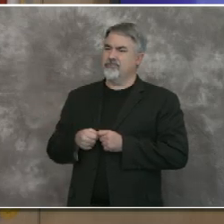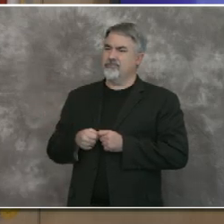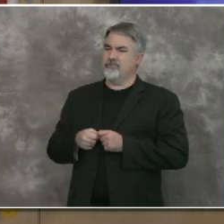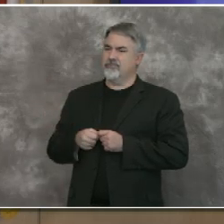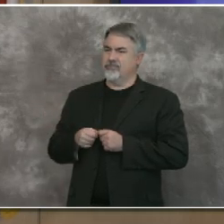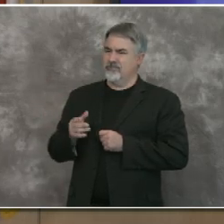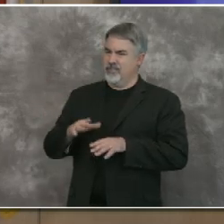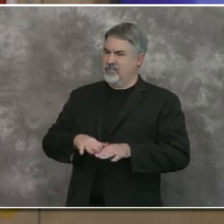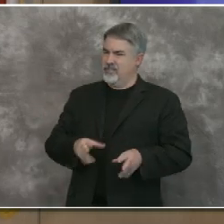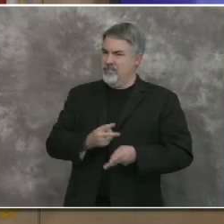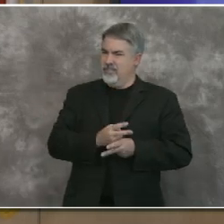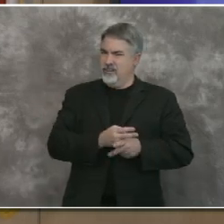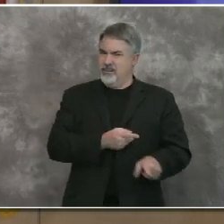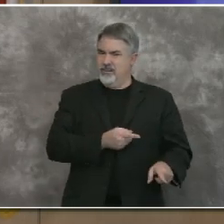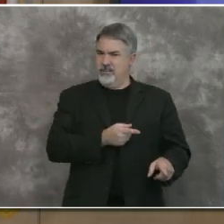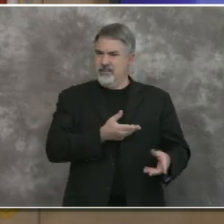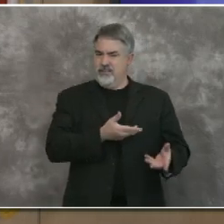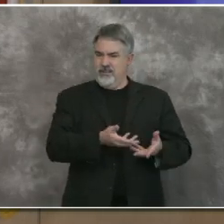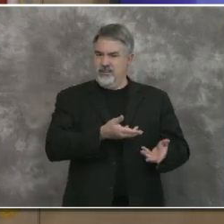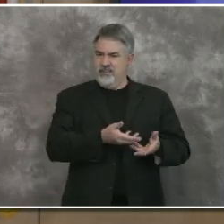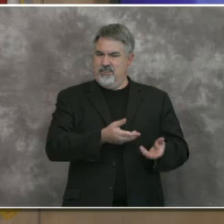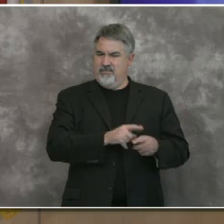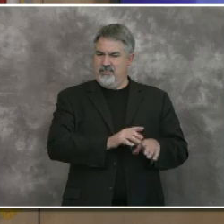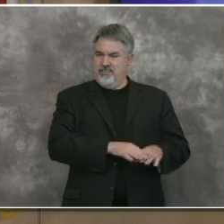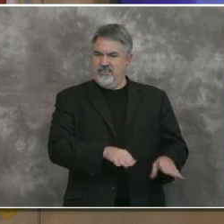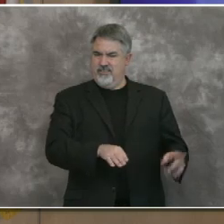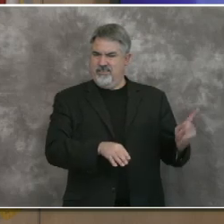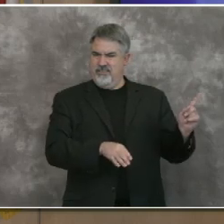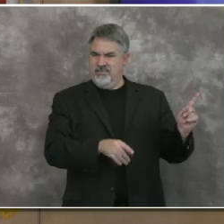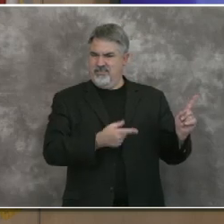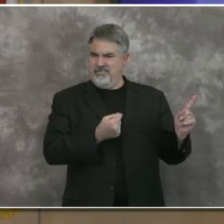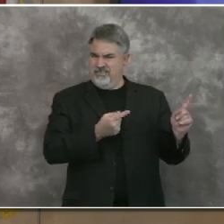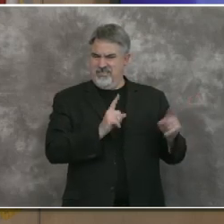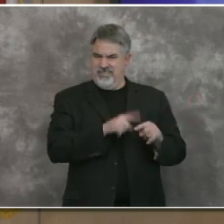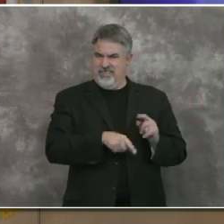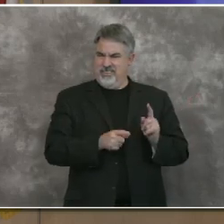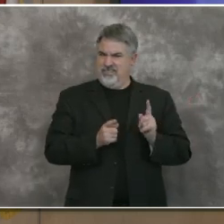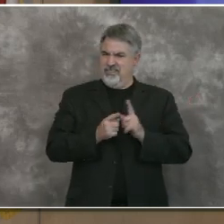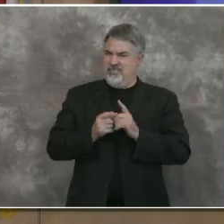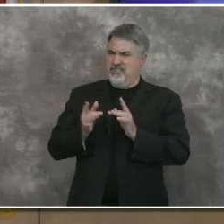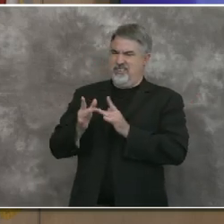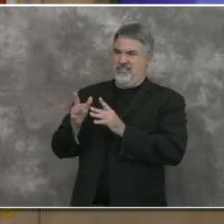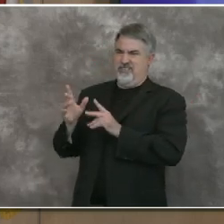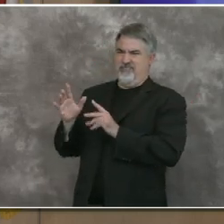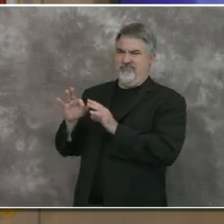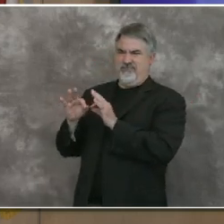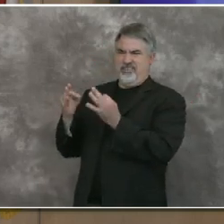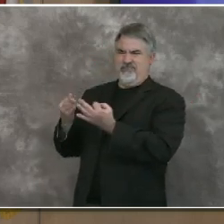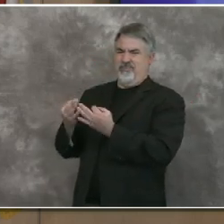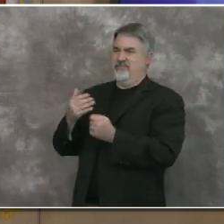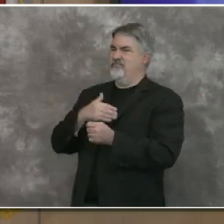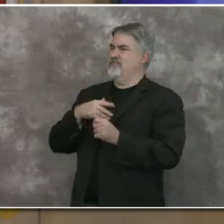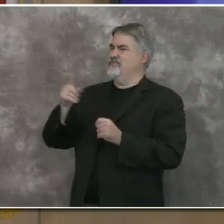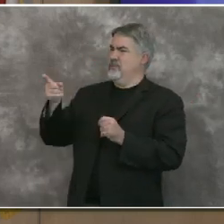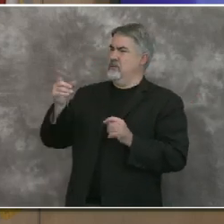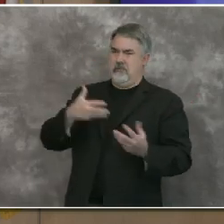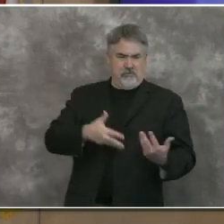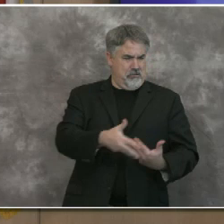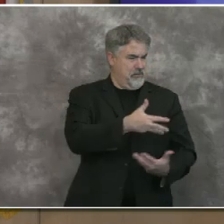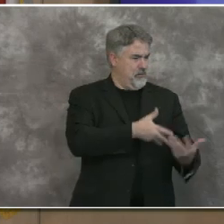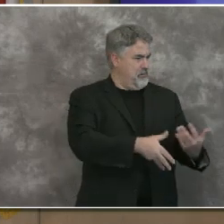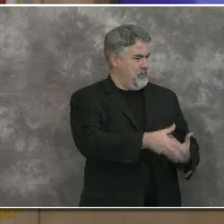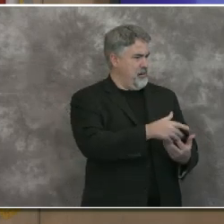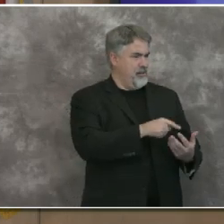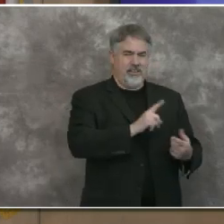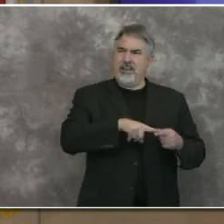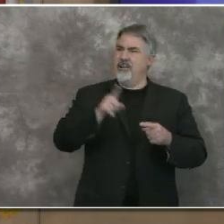contact, but children cannot have close contact with family members in other households, for example, a 2-month-old meeting their grandparent? Is the risk any